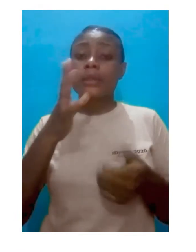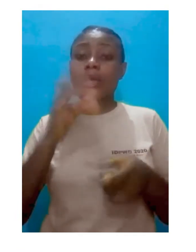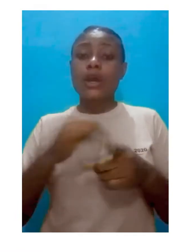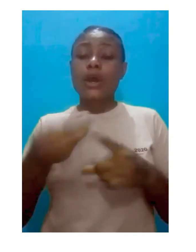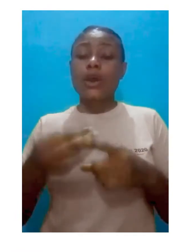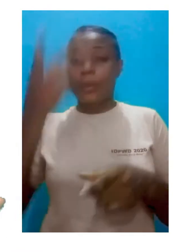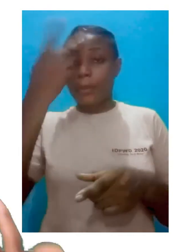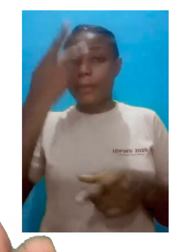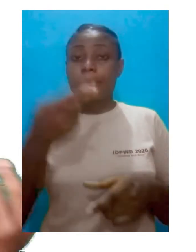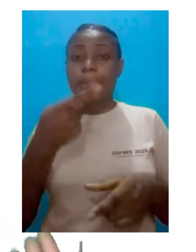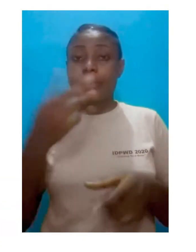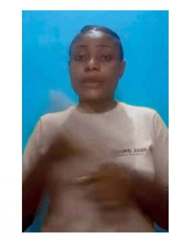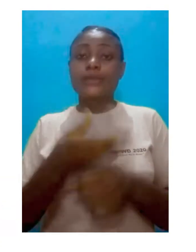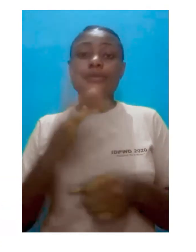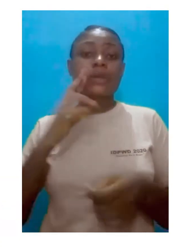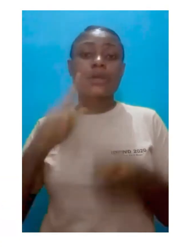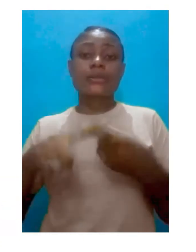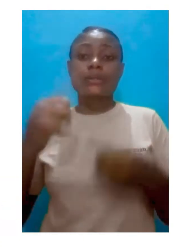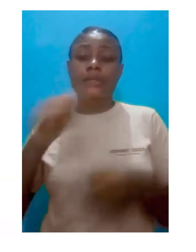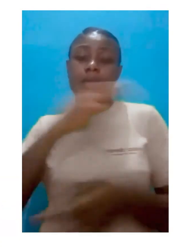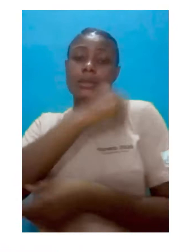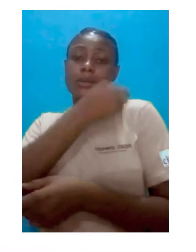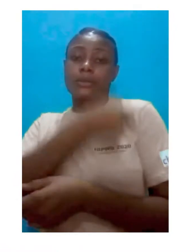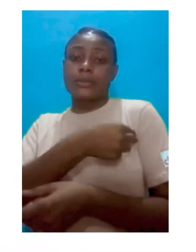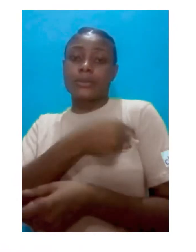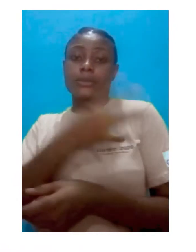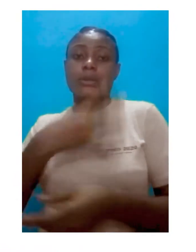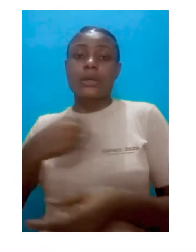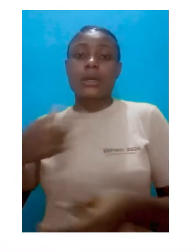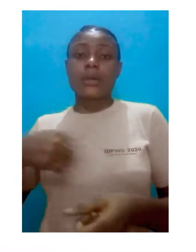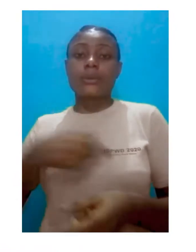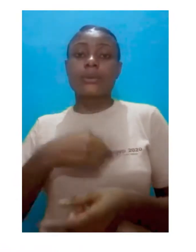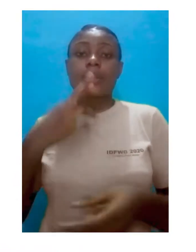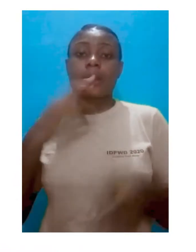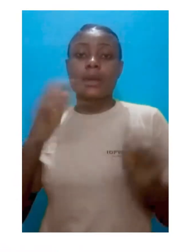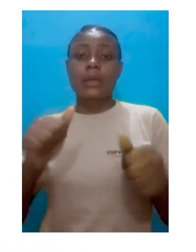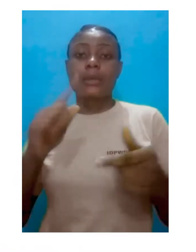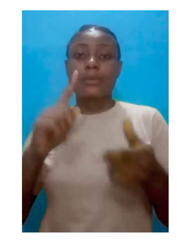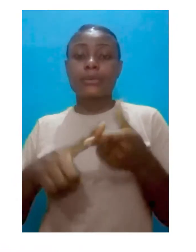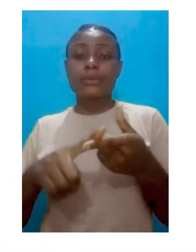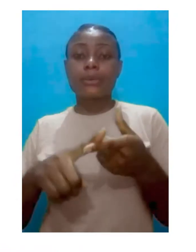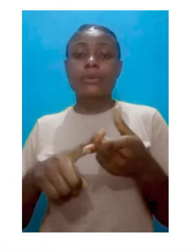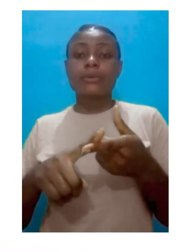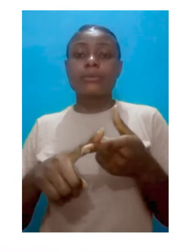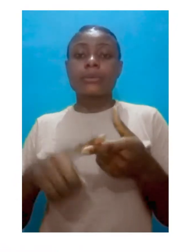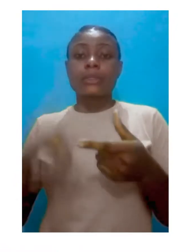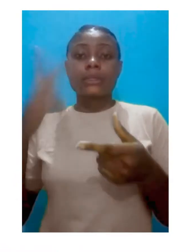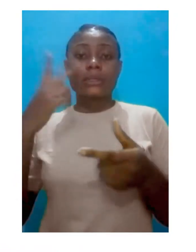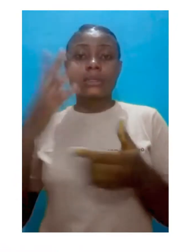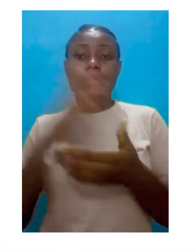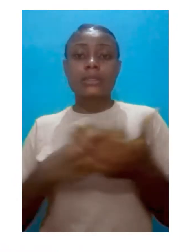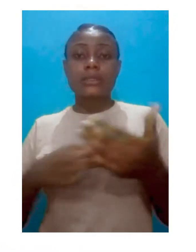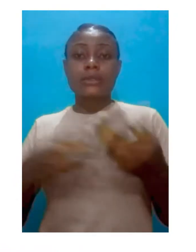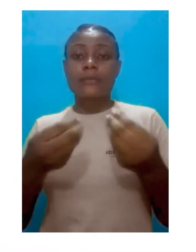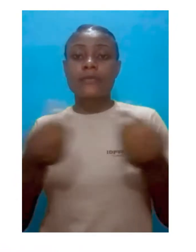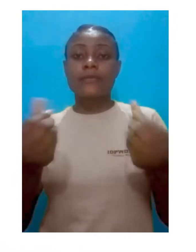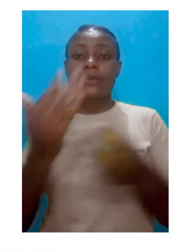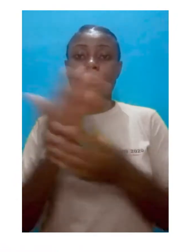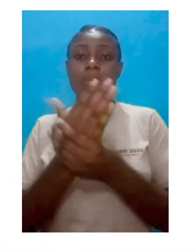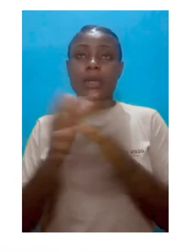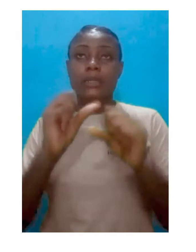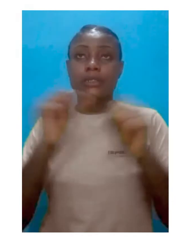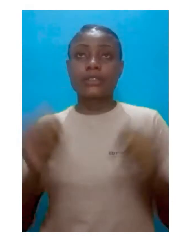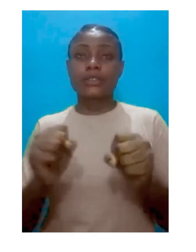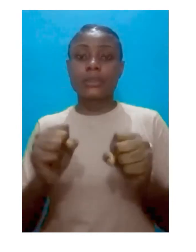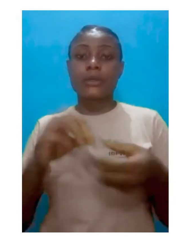mother or parents took her to the hospital. And we are able to elicit a few